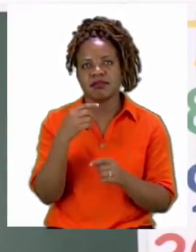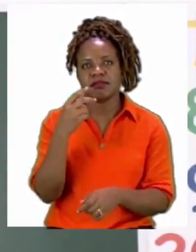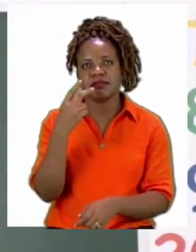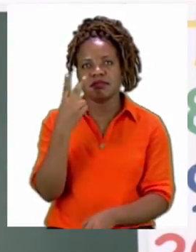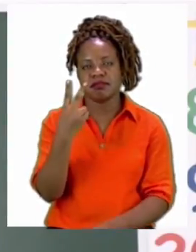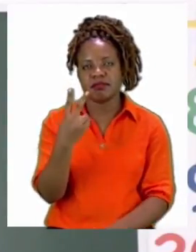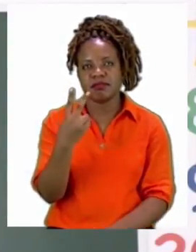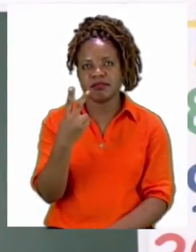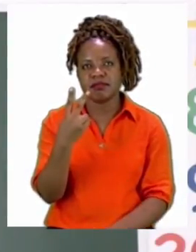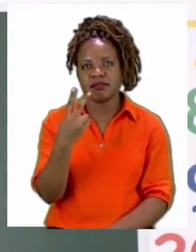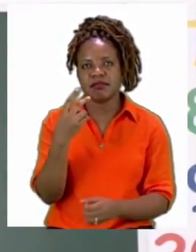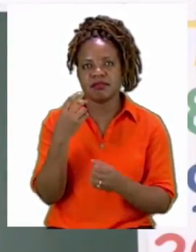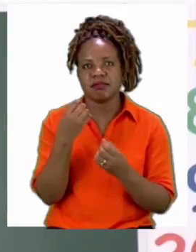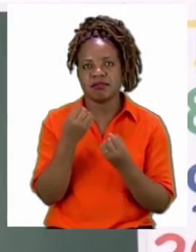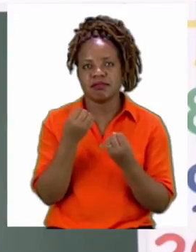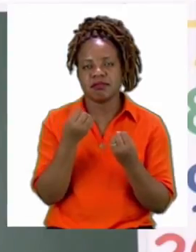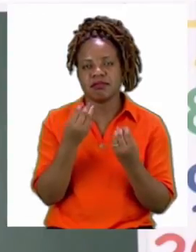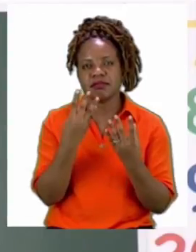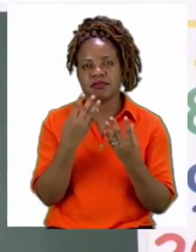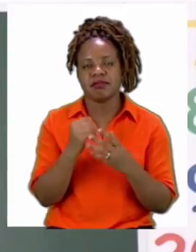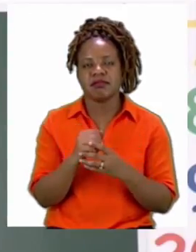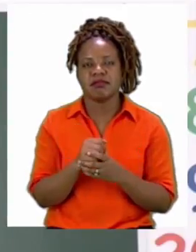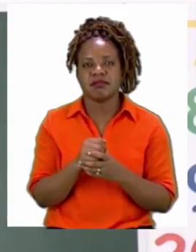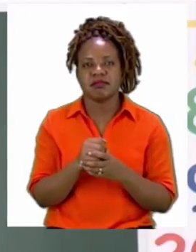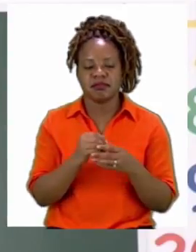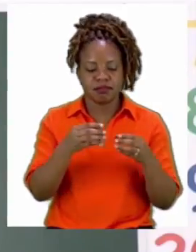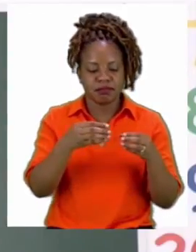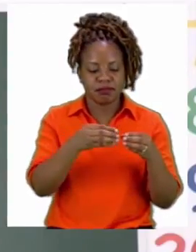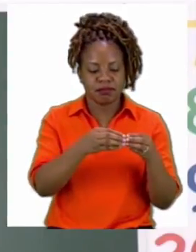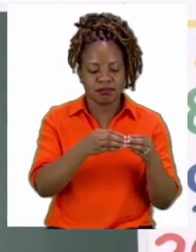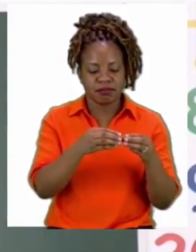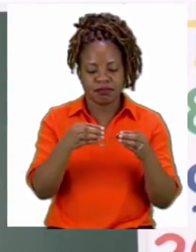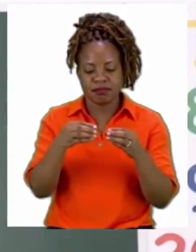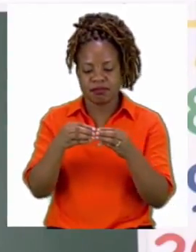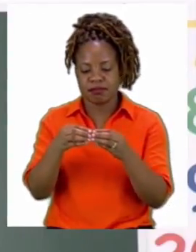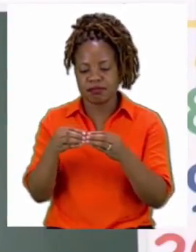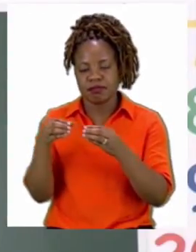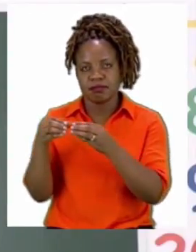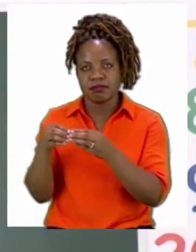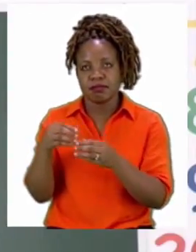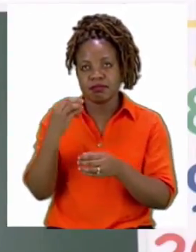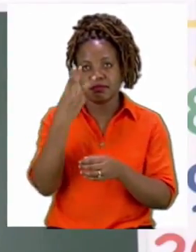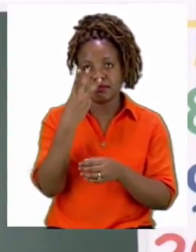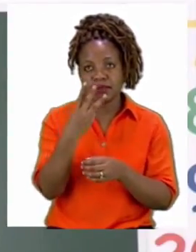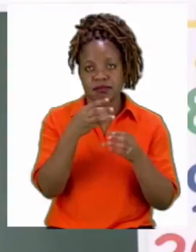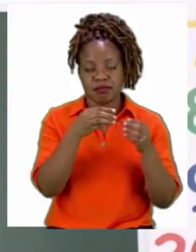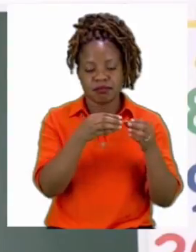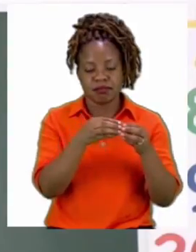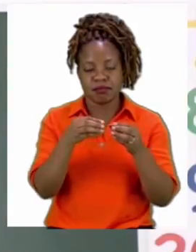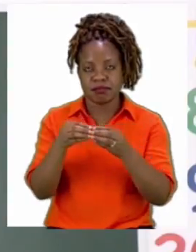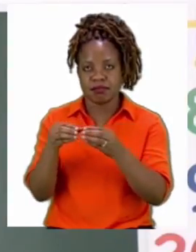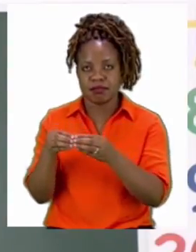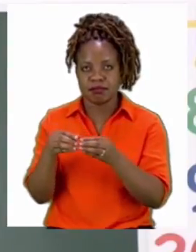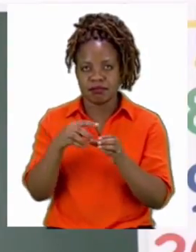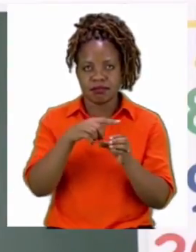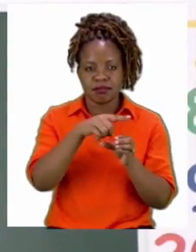of 2 equals. So we are going to have 2 now in each